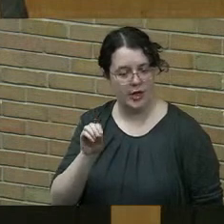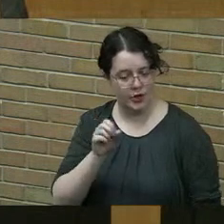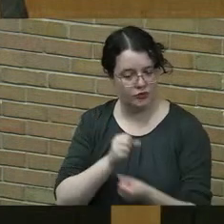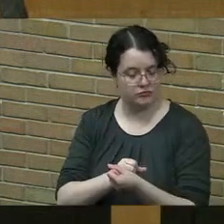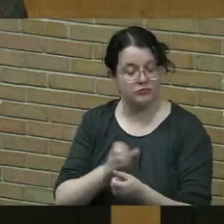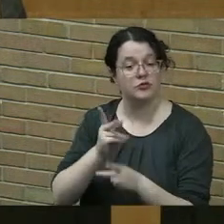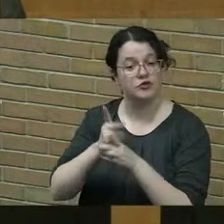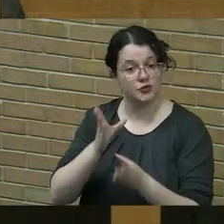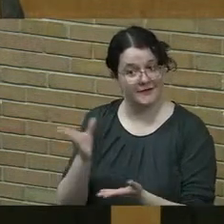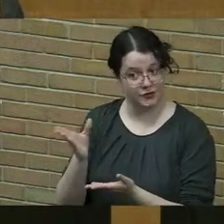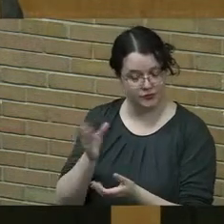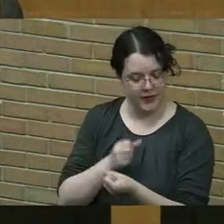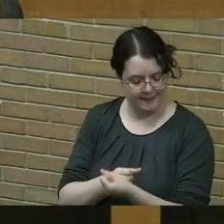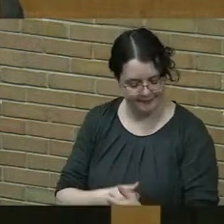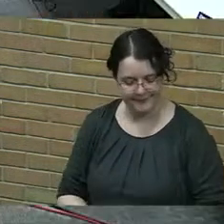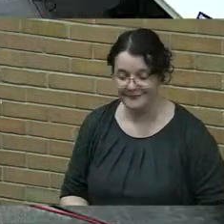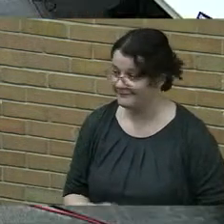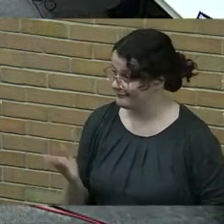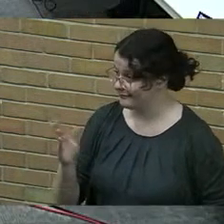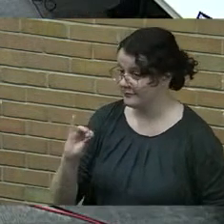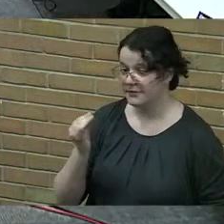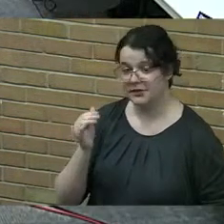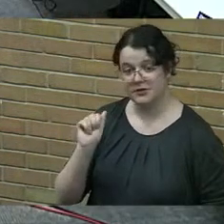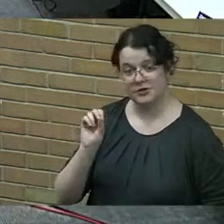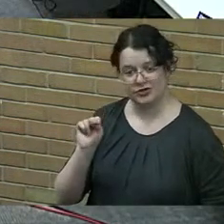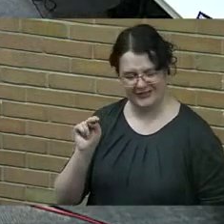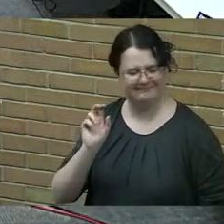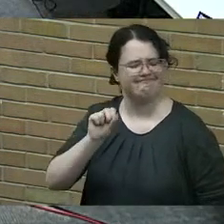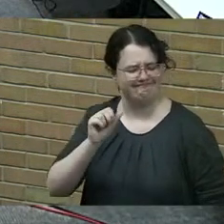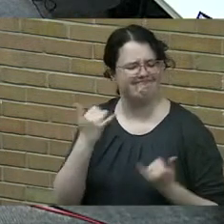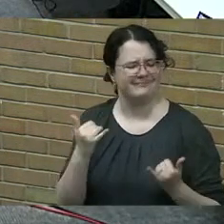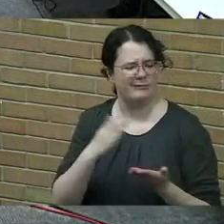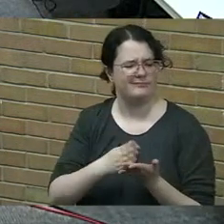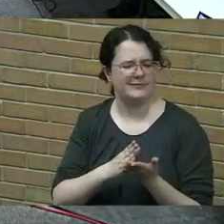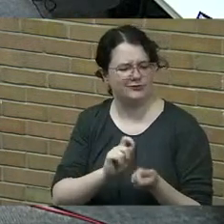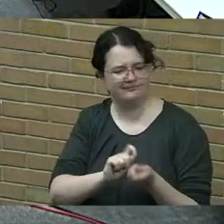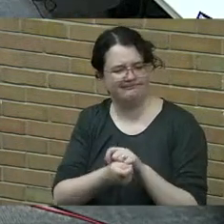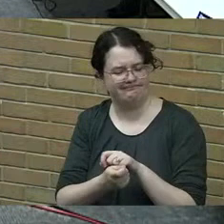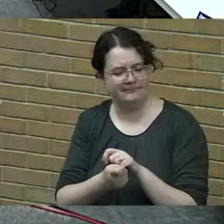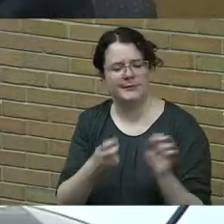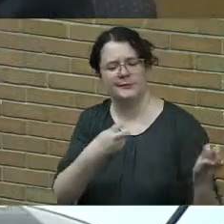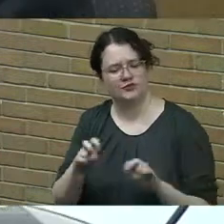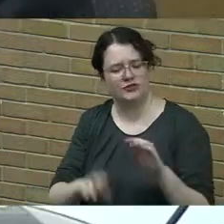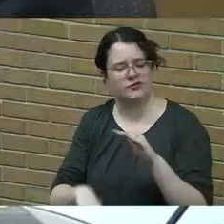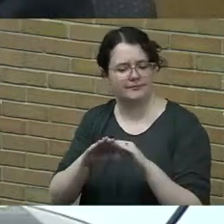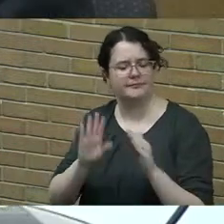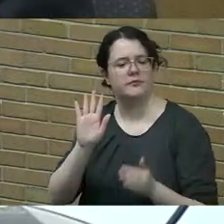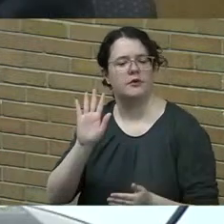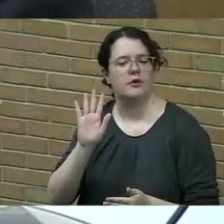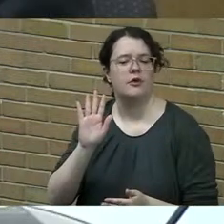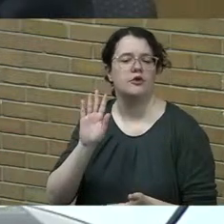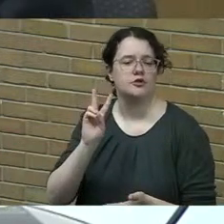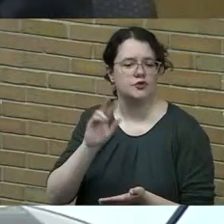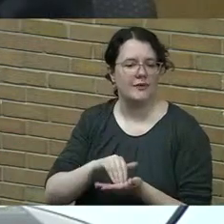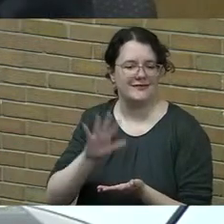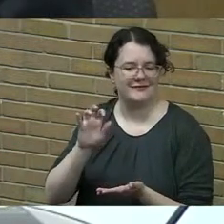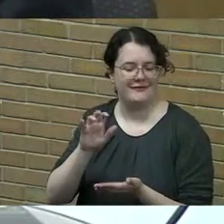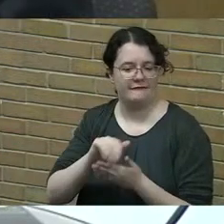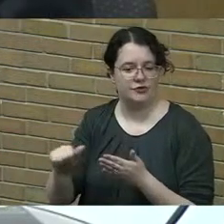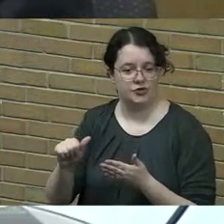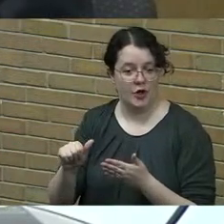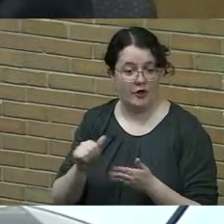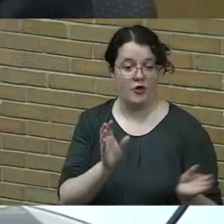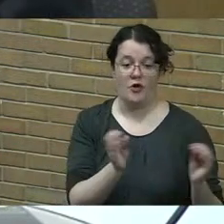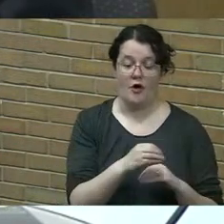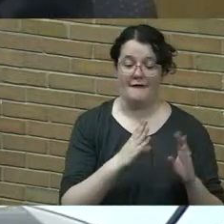Aye. Jason? Yes, the next matter seeks to amend the budget by transferring up to $2,500 from the Office of the Town